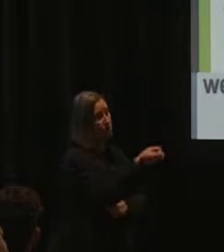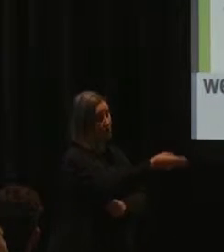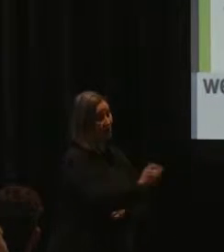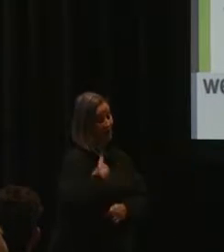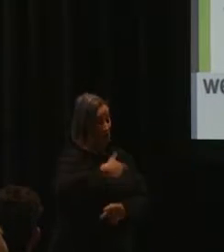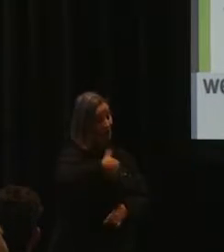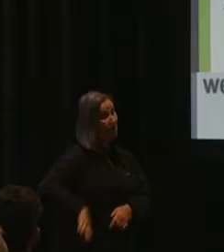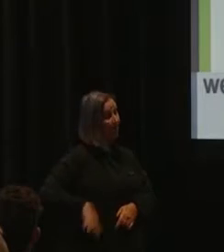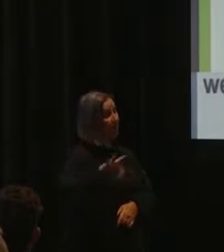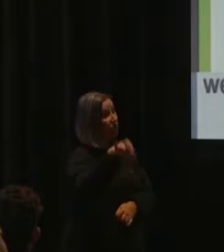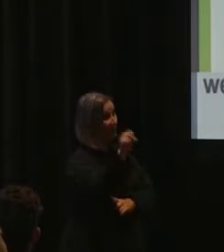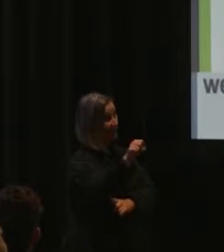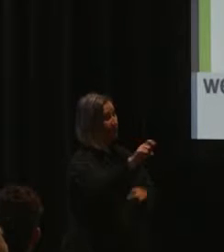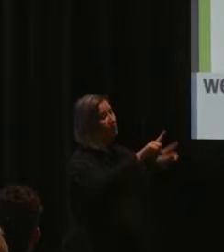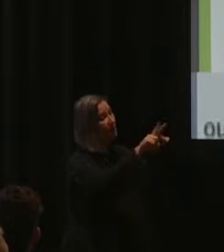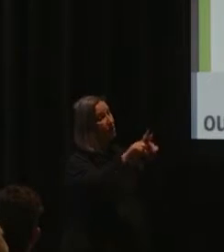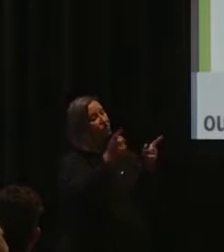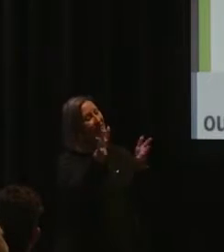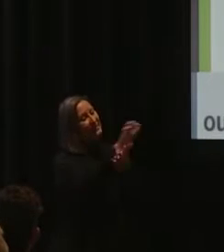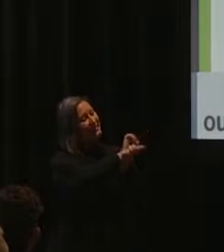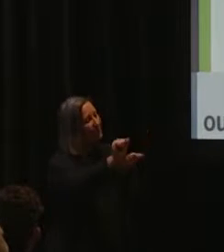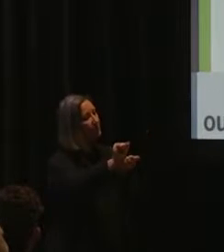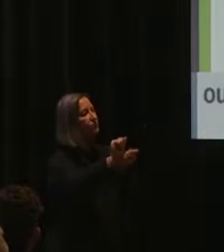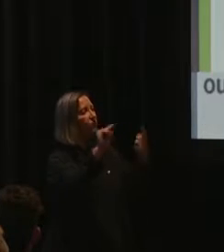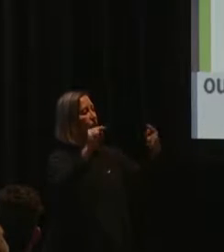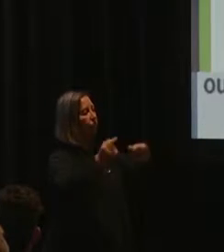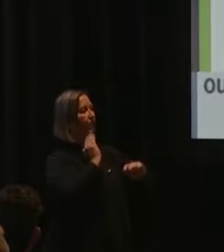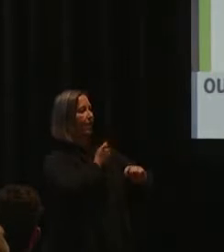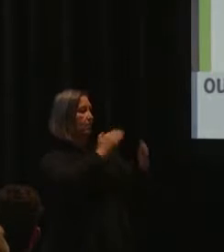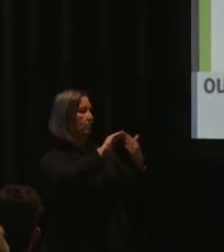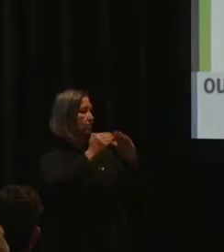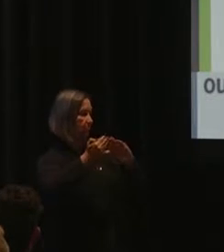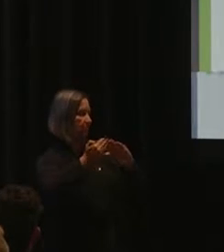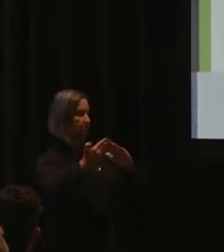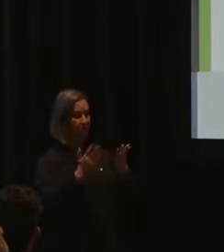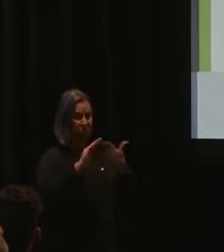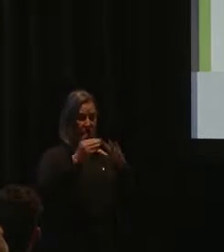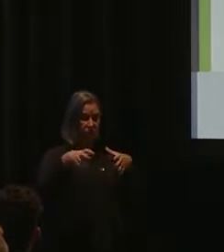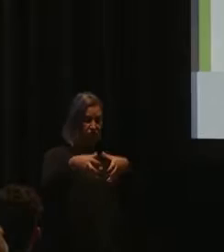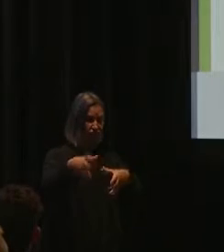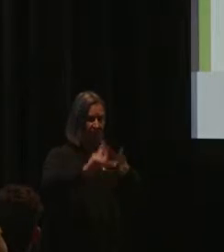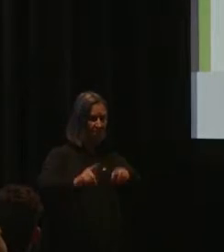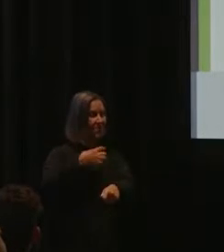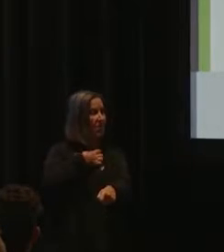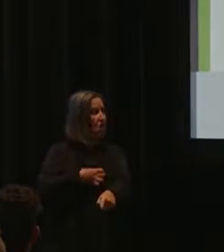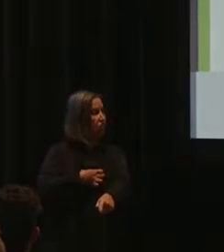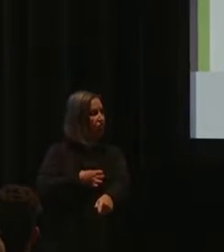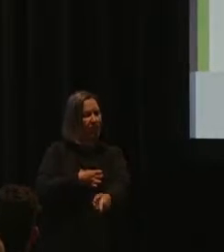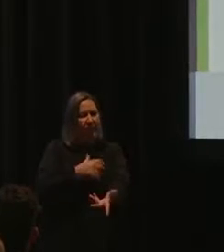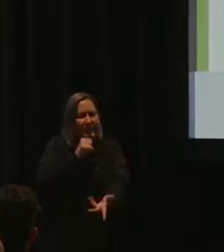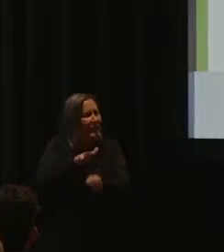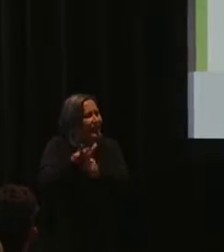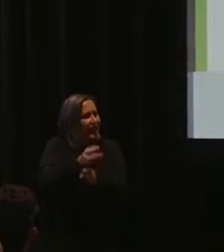it's also costing our communities. Communities in need. People who are hungry do not have access to